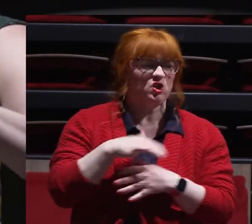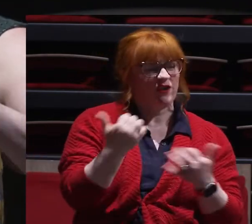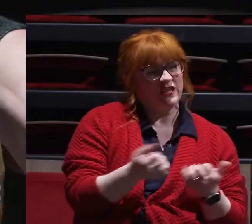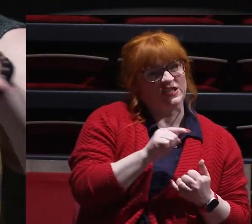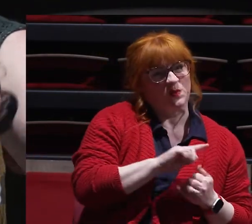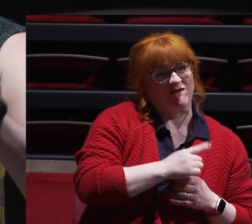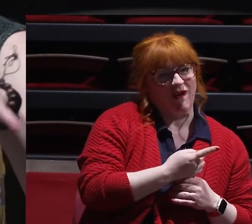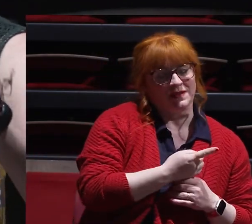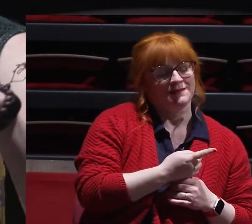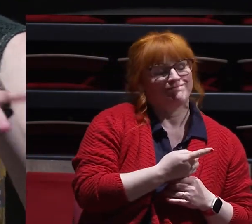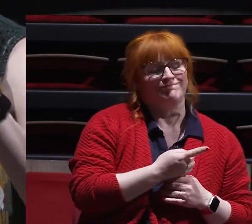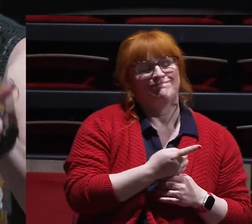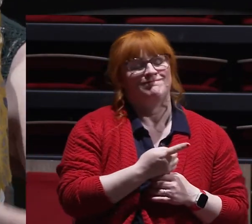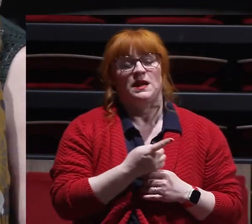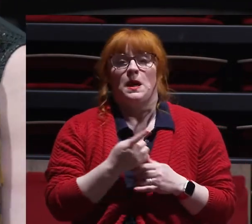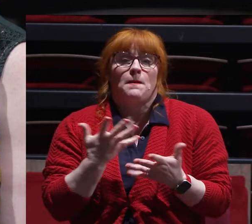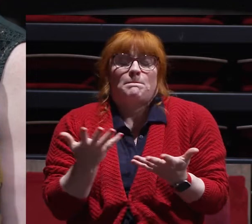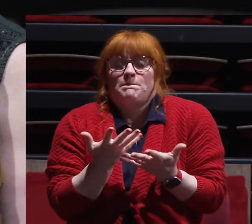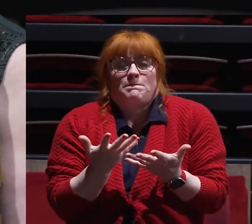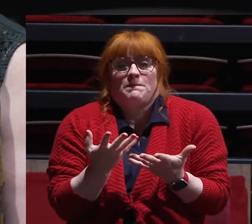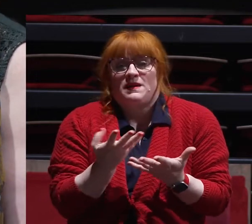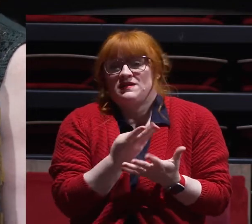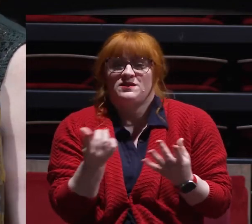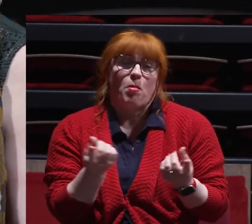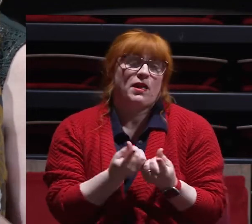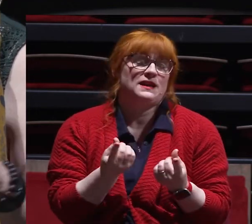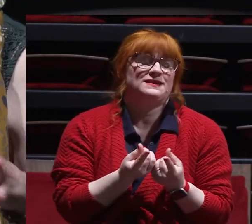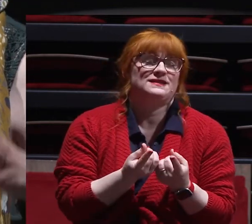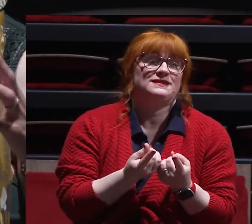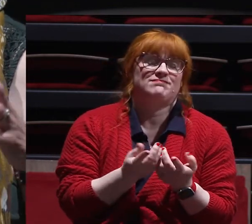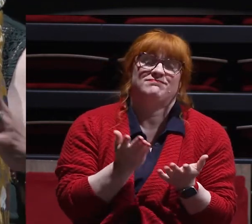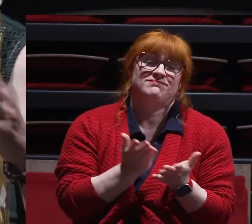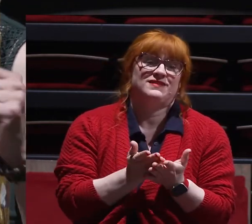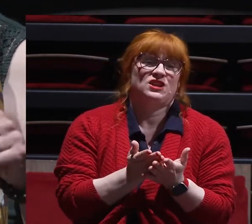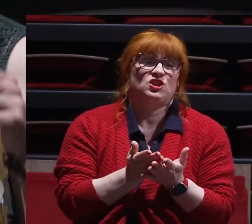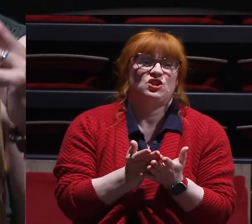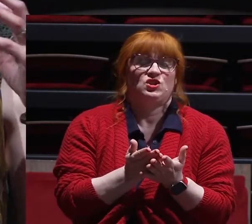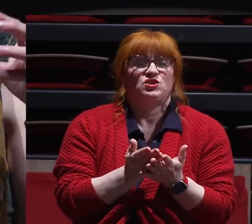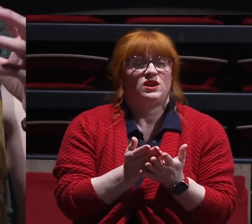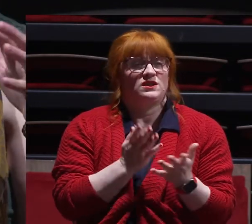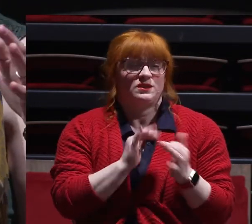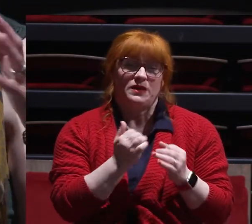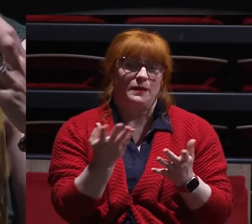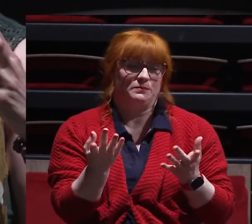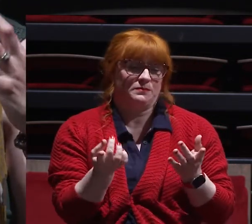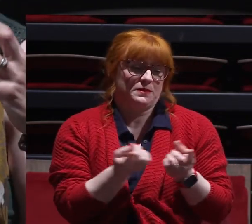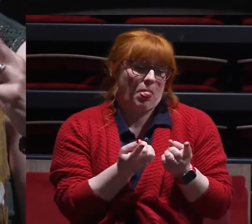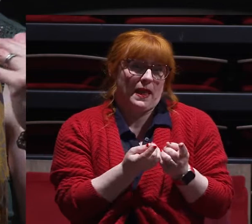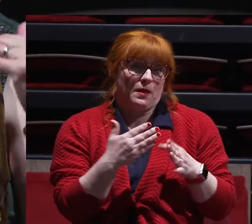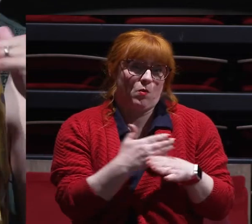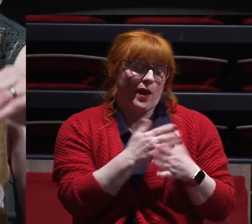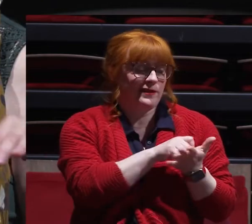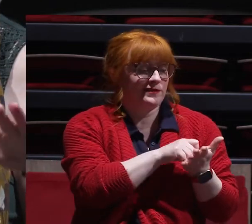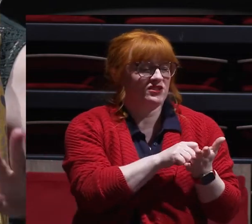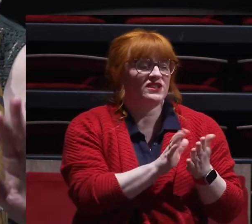before finishing the first thing. But actually, some things there is so much to be said for